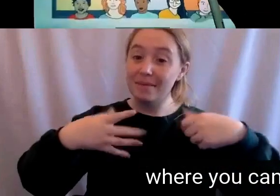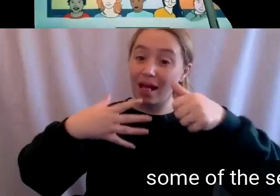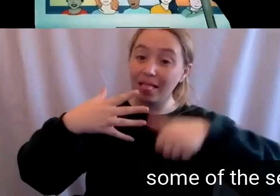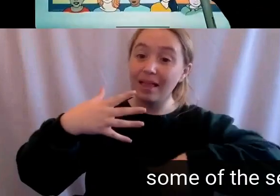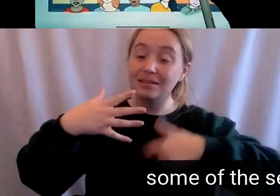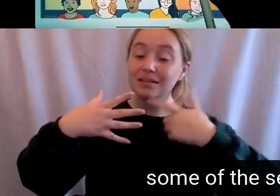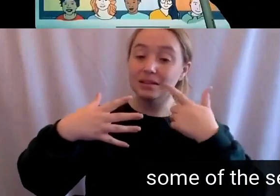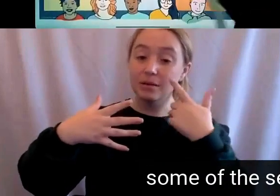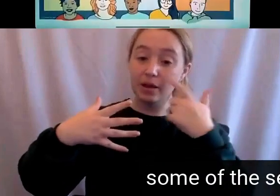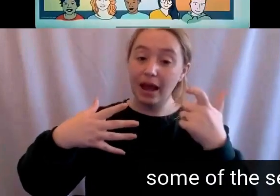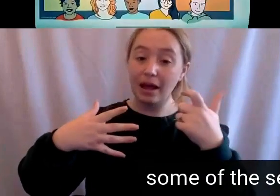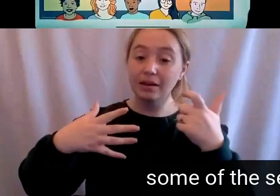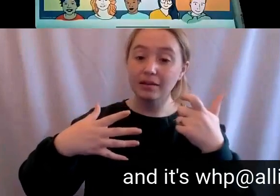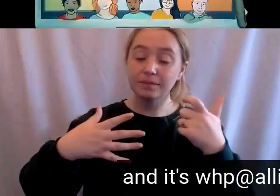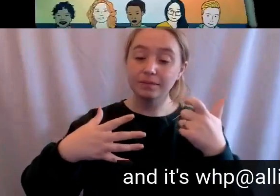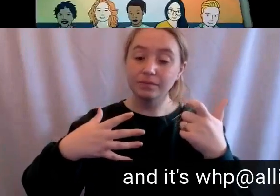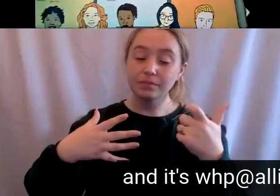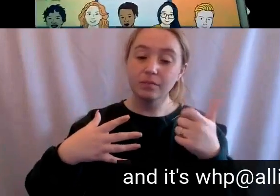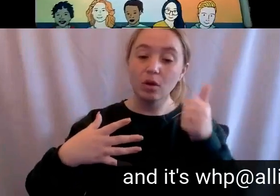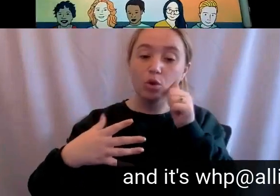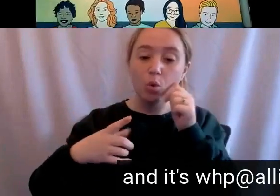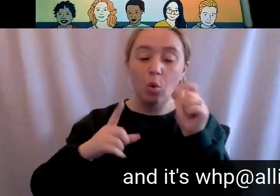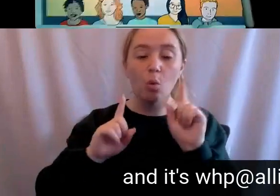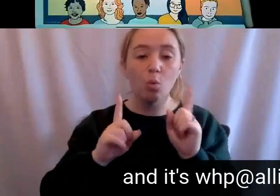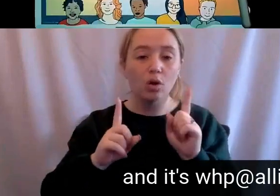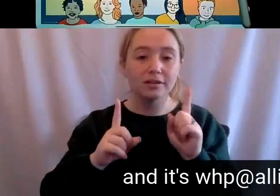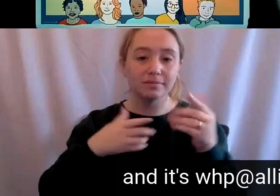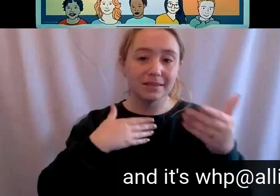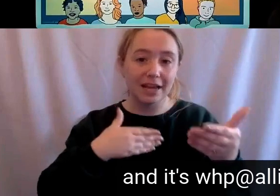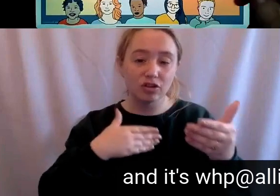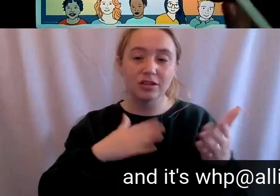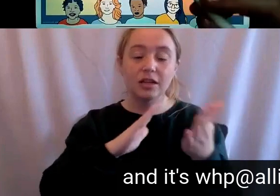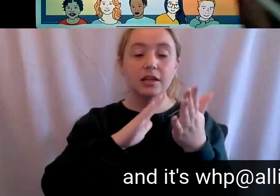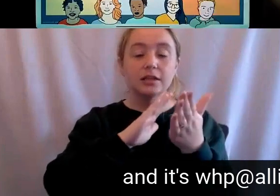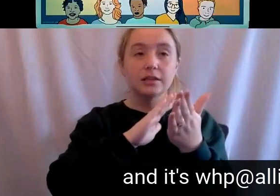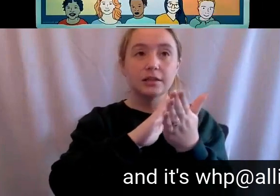with some of the sessions that we do, and it's WHP for Women's